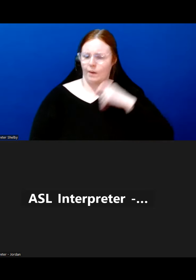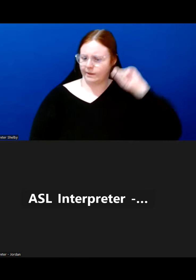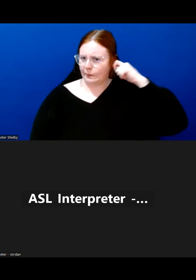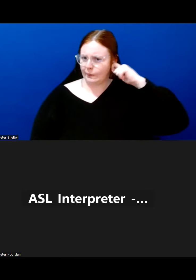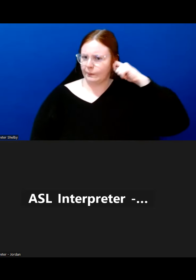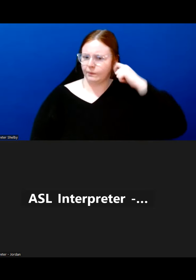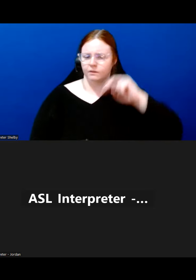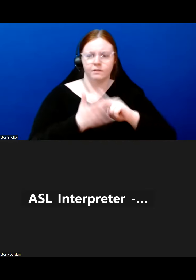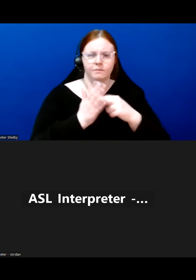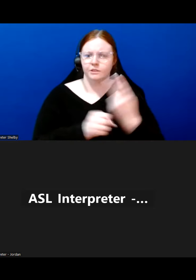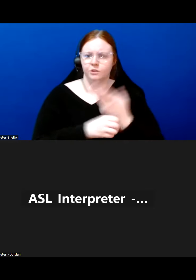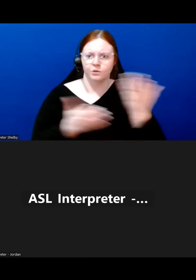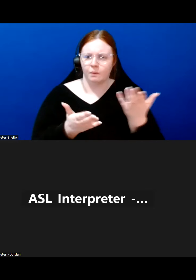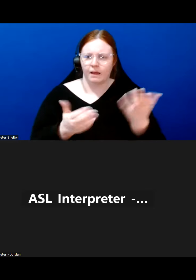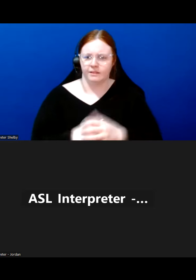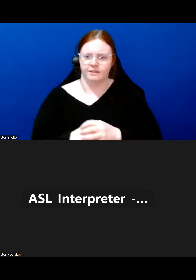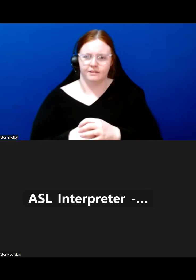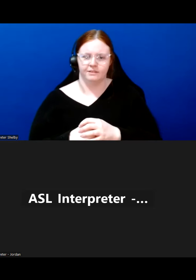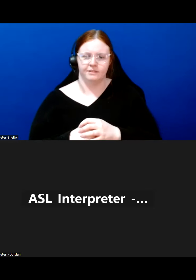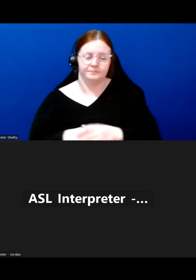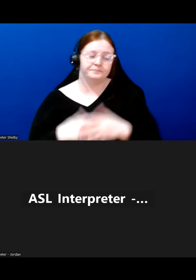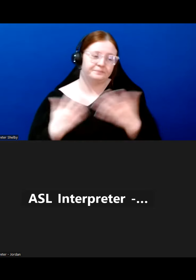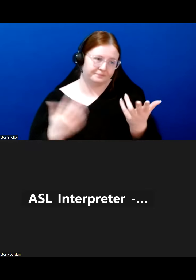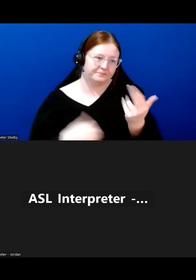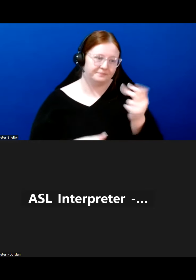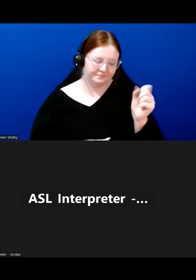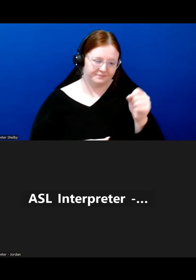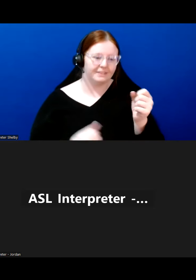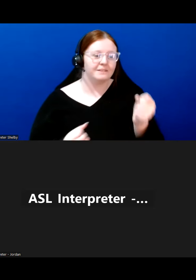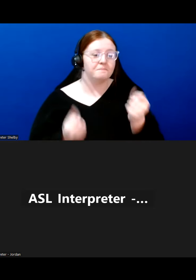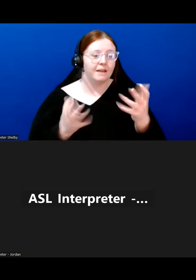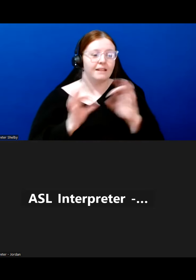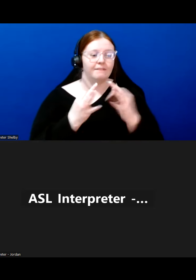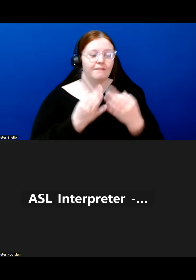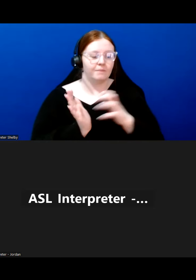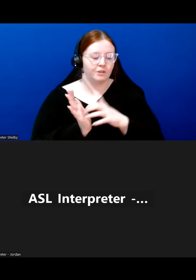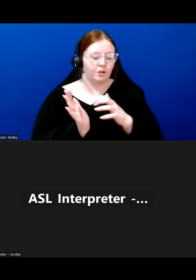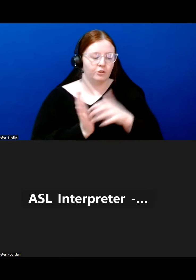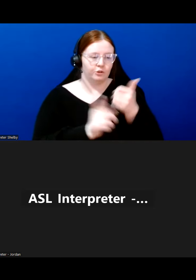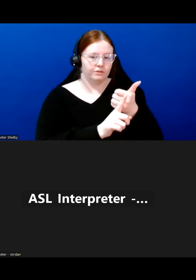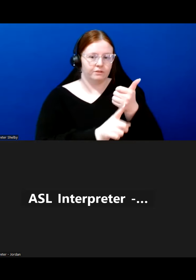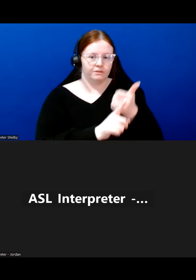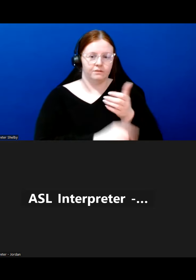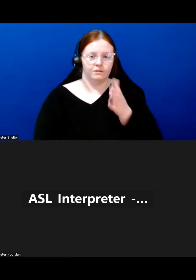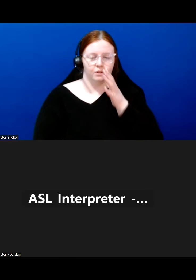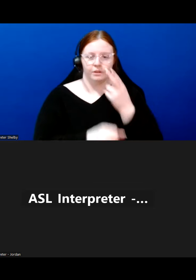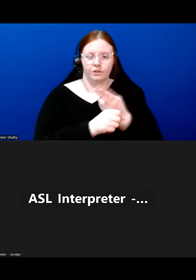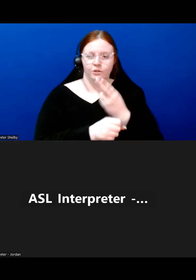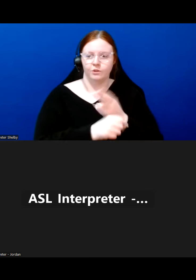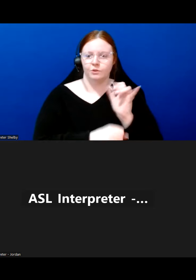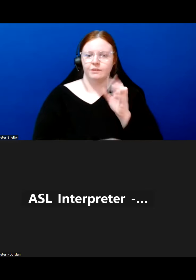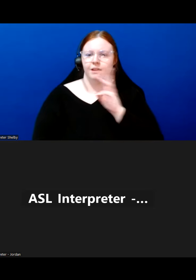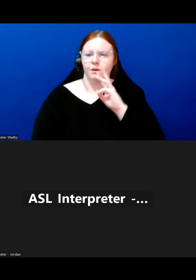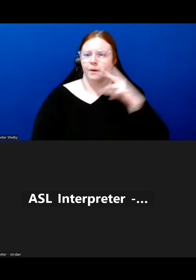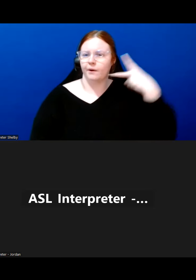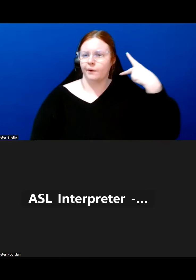use? So, I mean, a lot of family doctors will syringe ears if you feel like